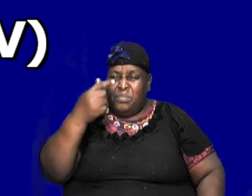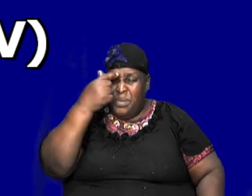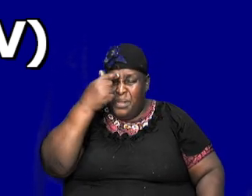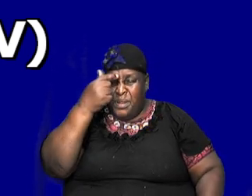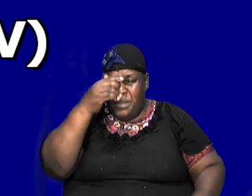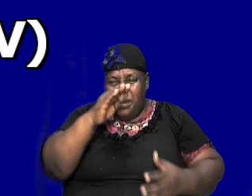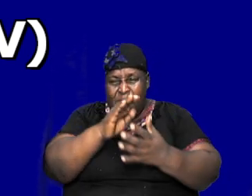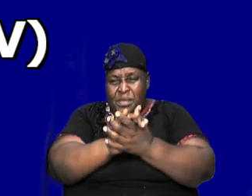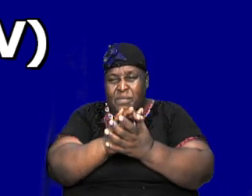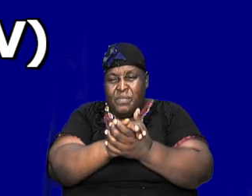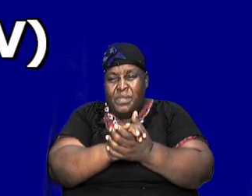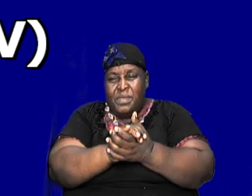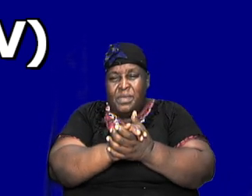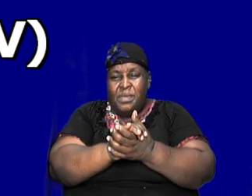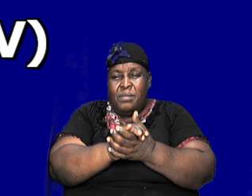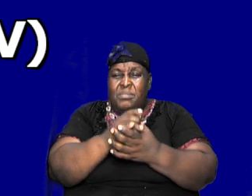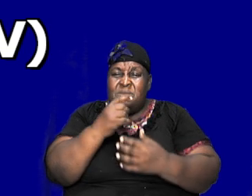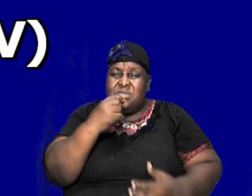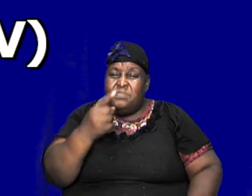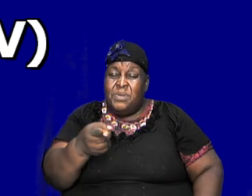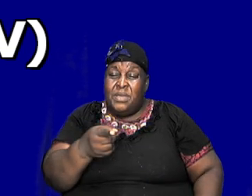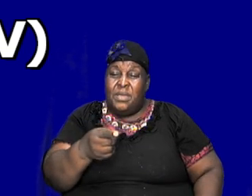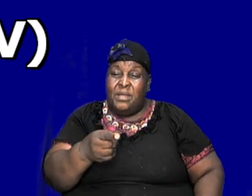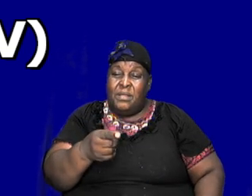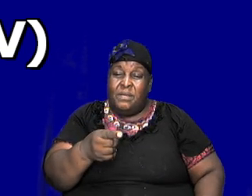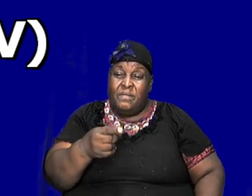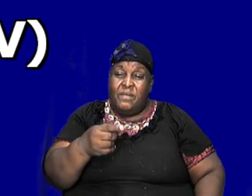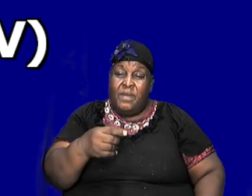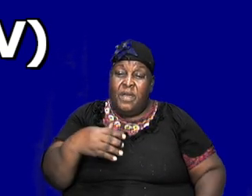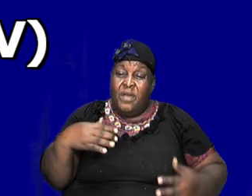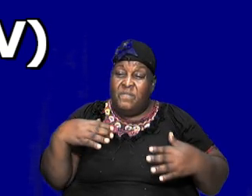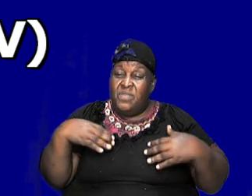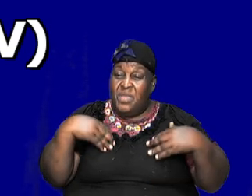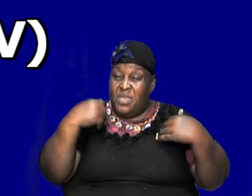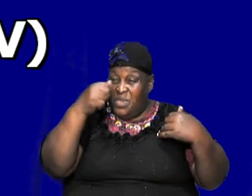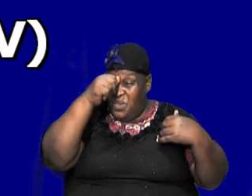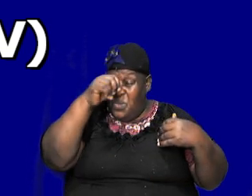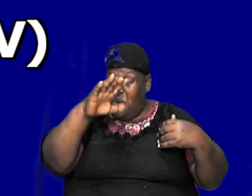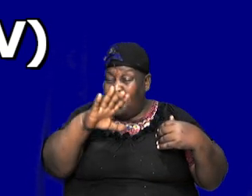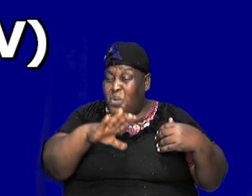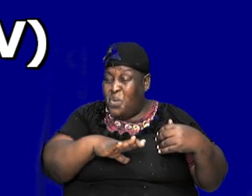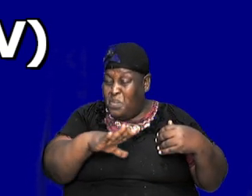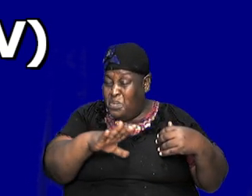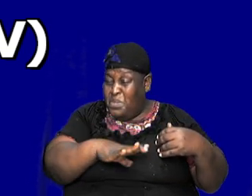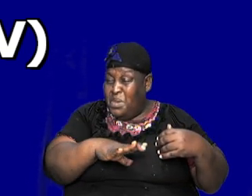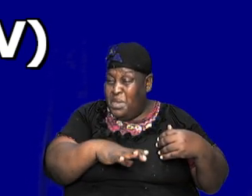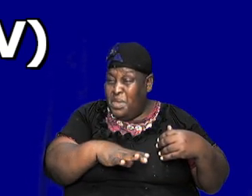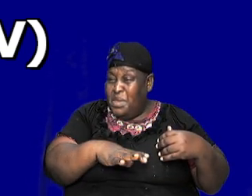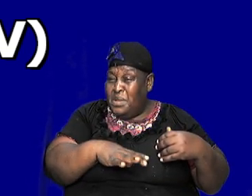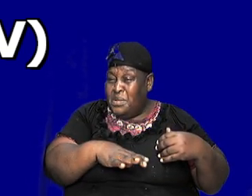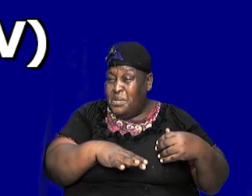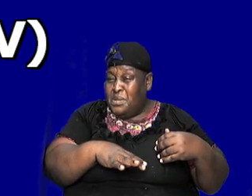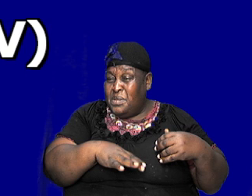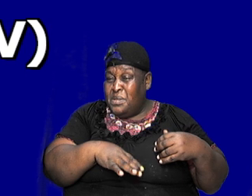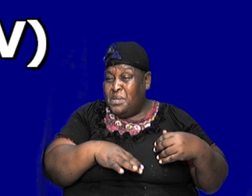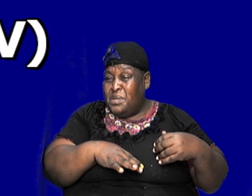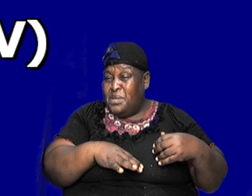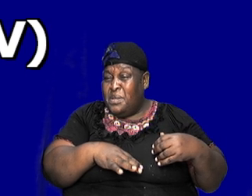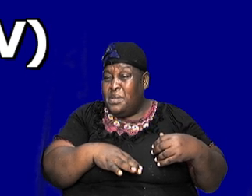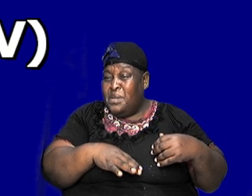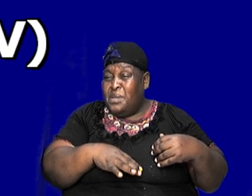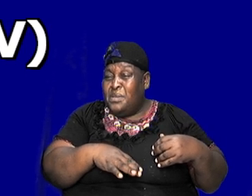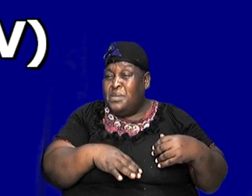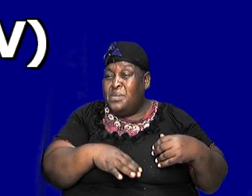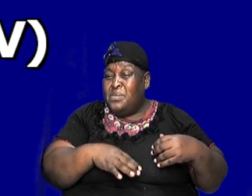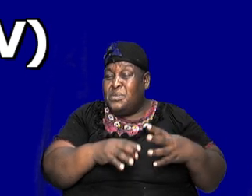based on the context, he could be speaking of the young men that tear up the roof and let him down. And he was saying that